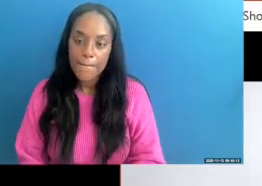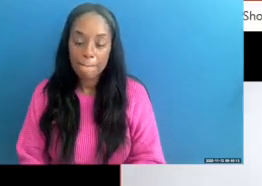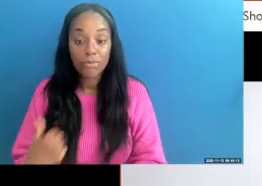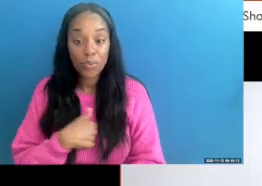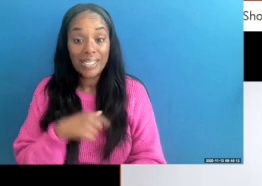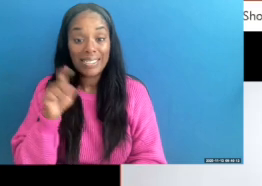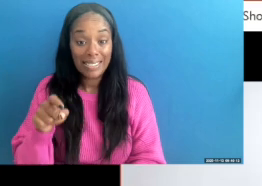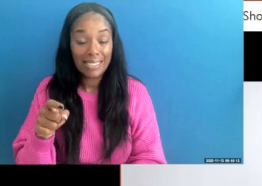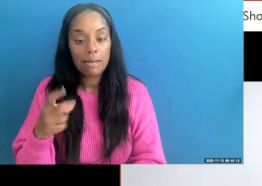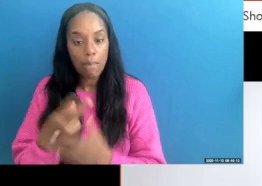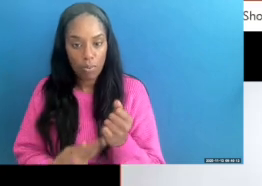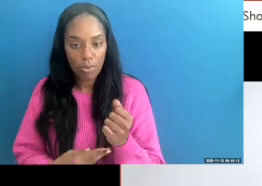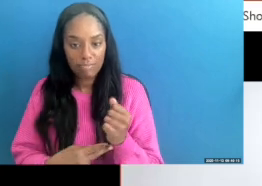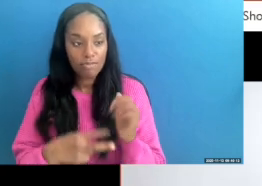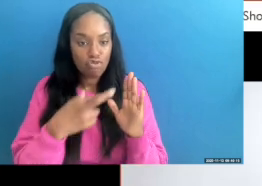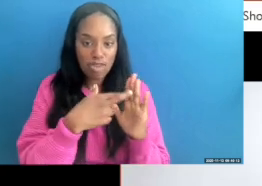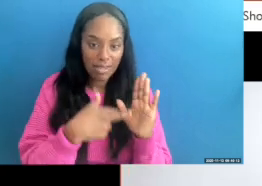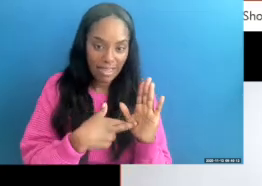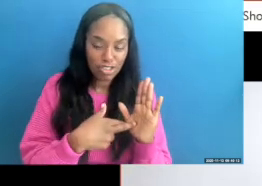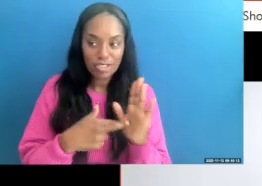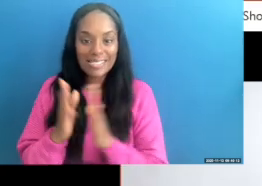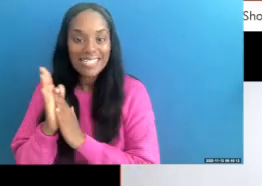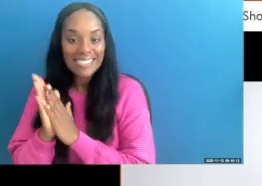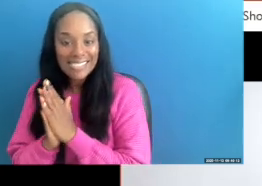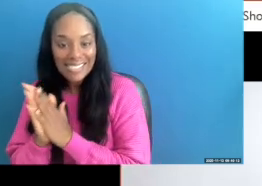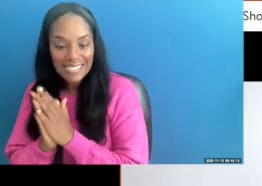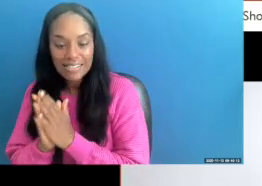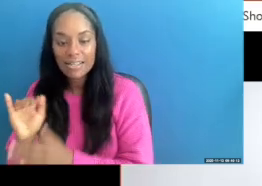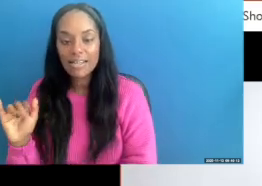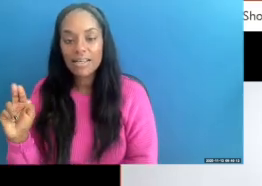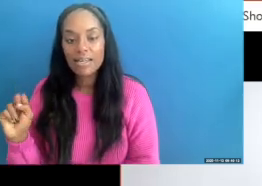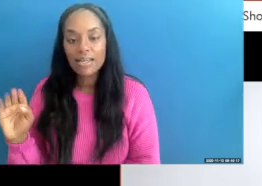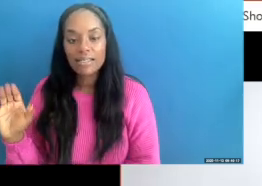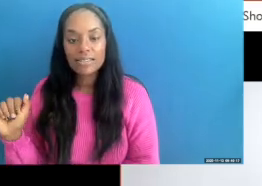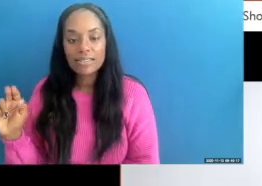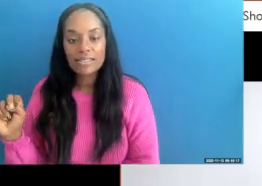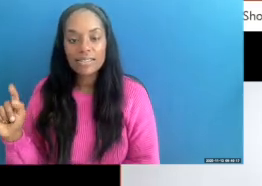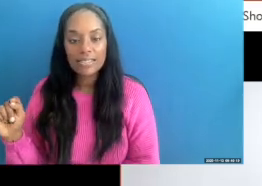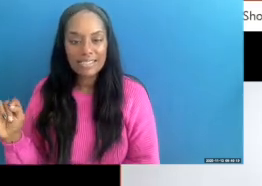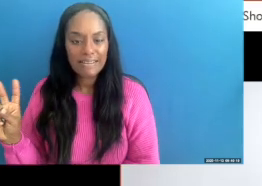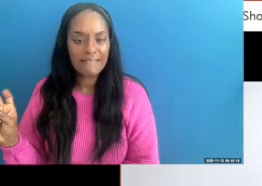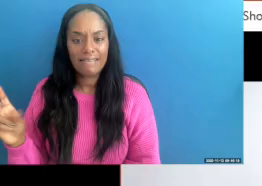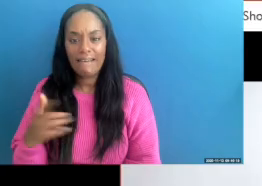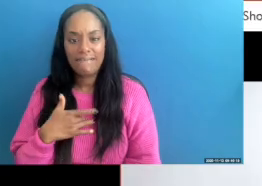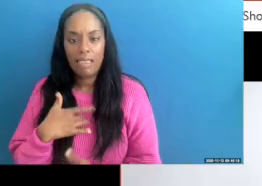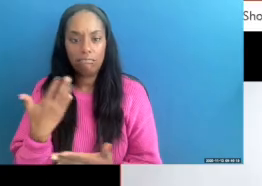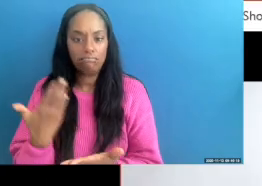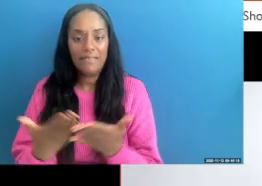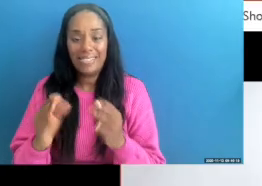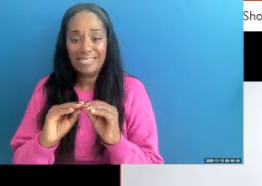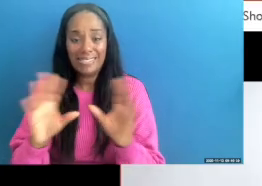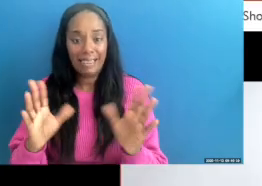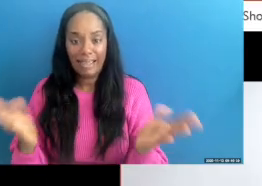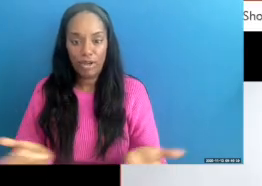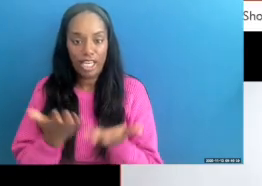We need both regulations and incentives, and I think the evidence has been clear in the state of California that is indeed the